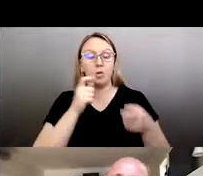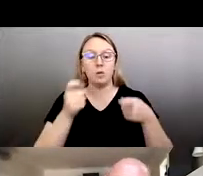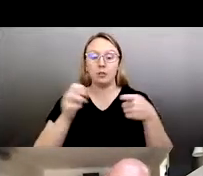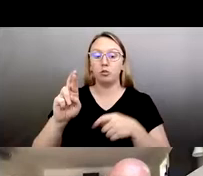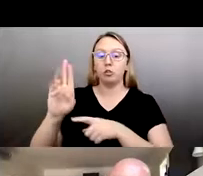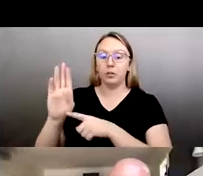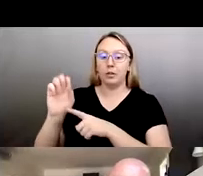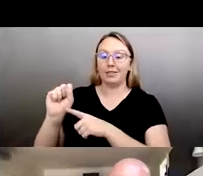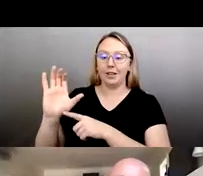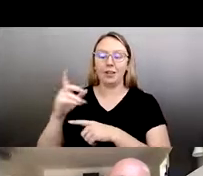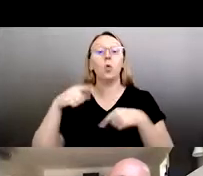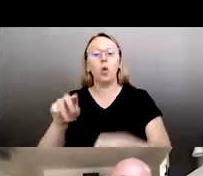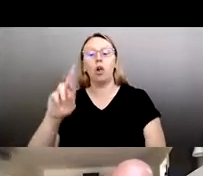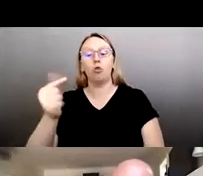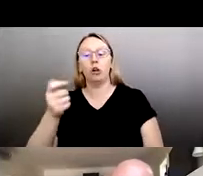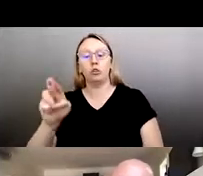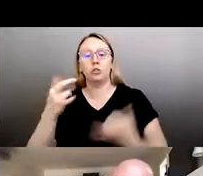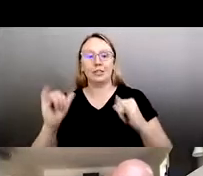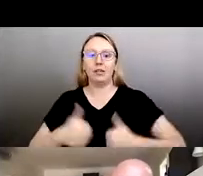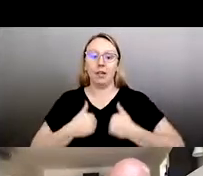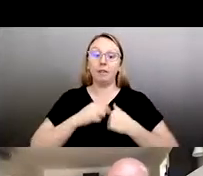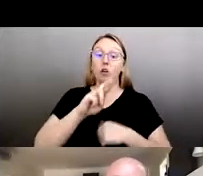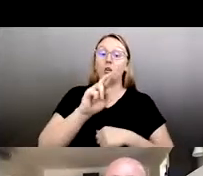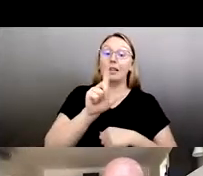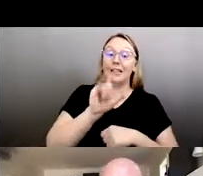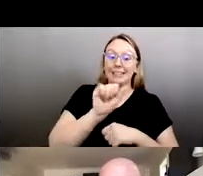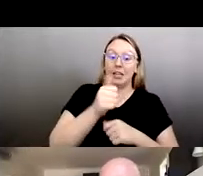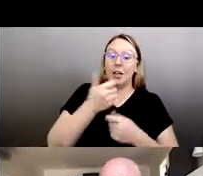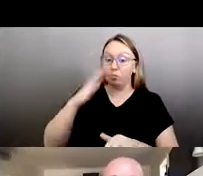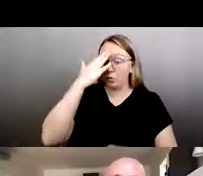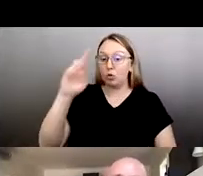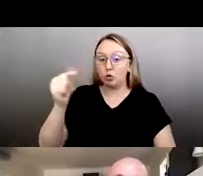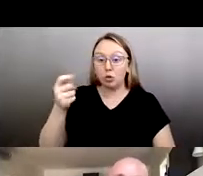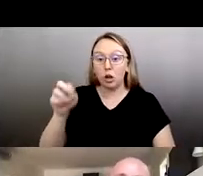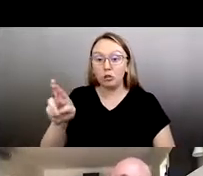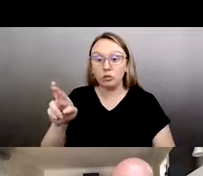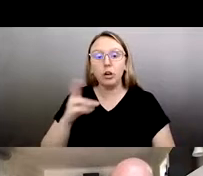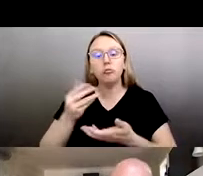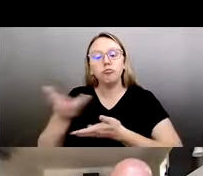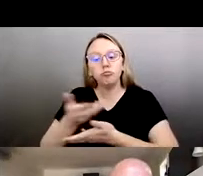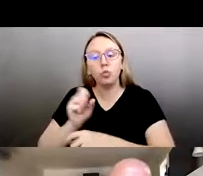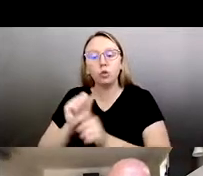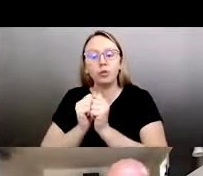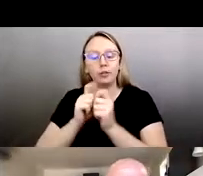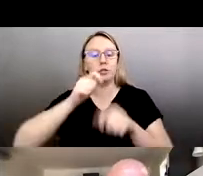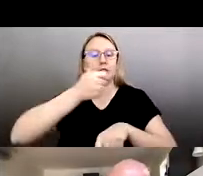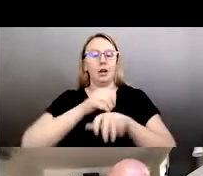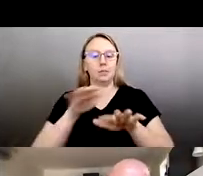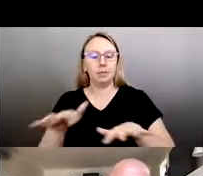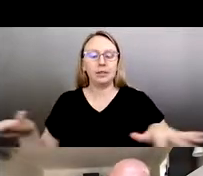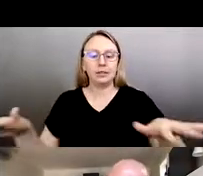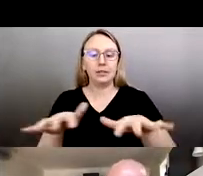was still living. Lisa knew Roger personally. And so Roger worked with Lisa to set up the space, and it was really